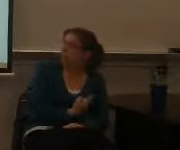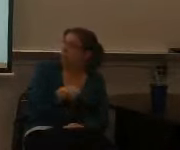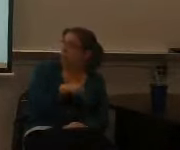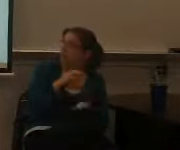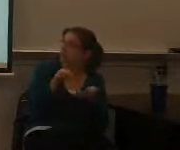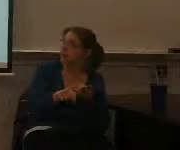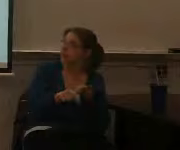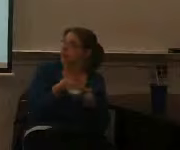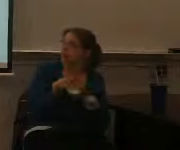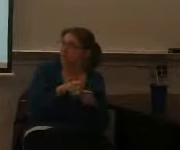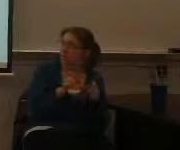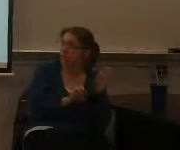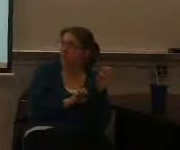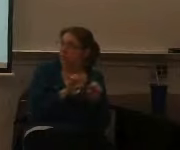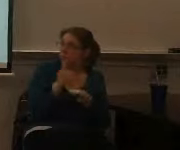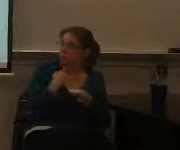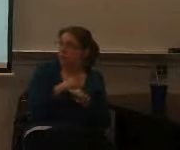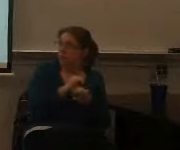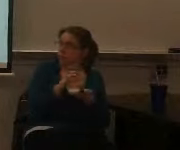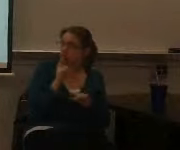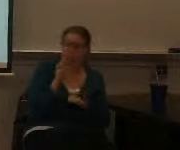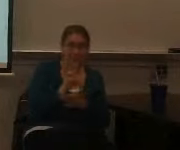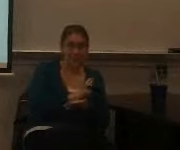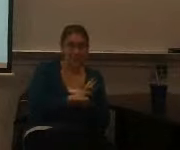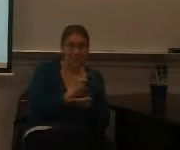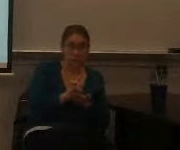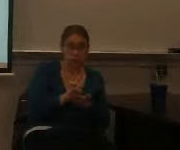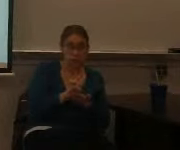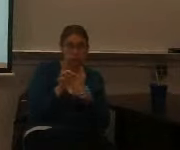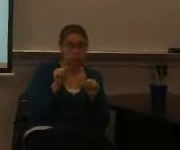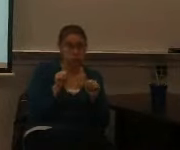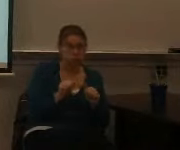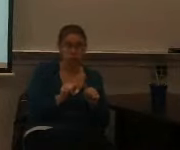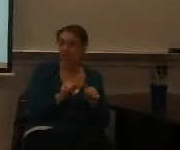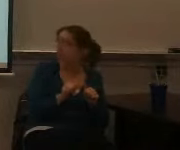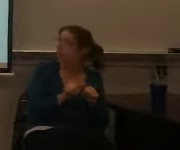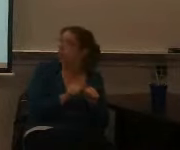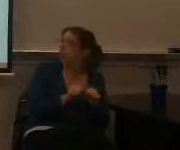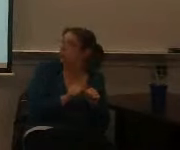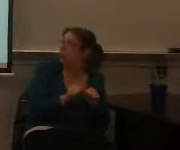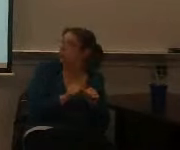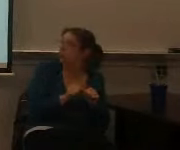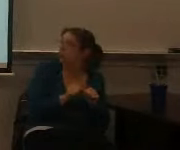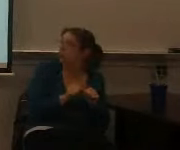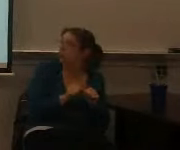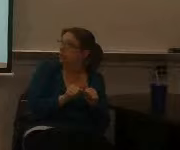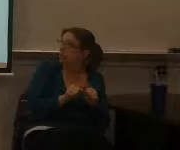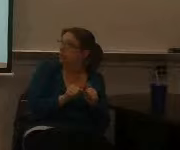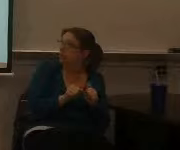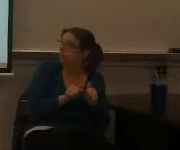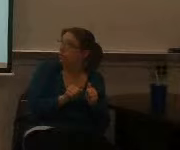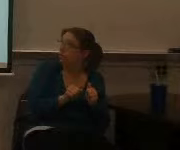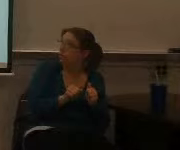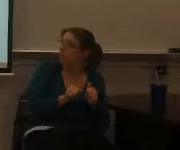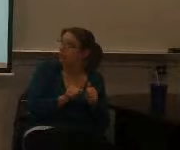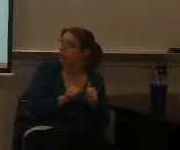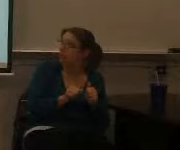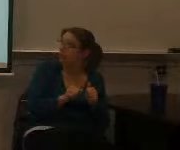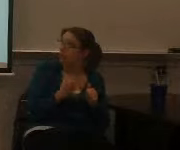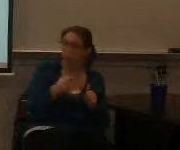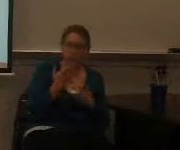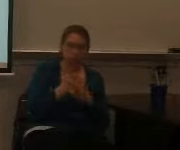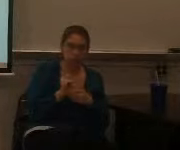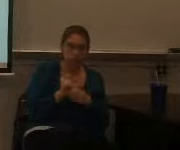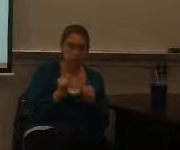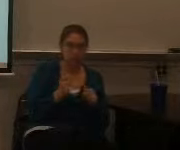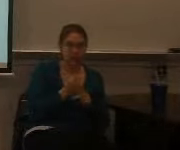this particular experiment we did for 6 weeks, and so we could actually, and then we stopped it, and we could actually calculate